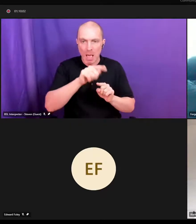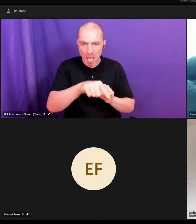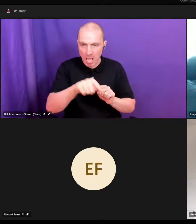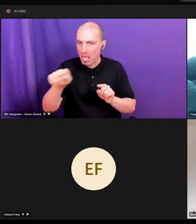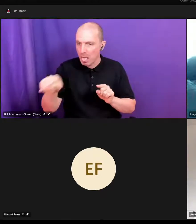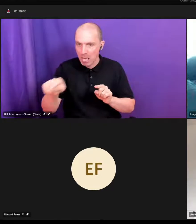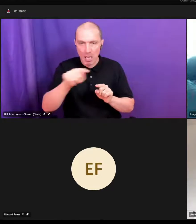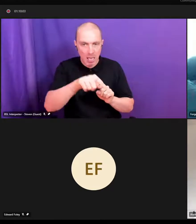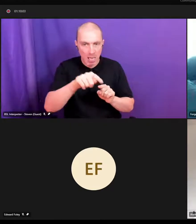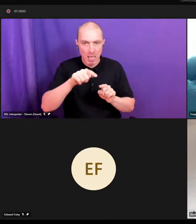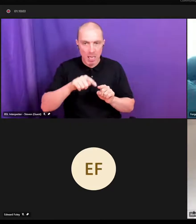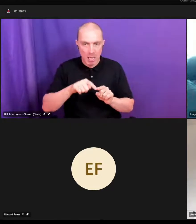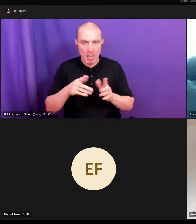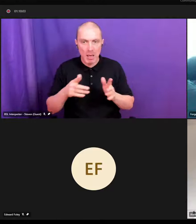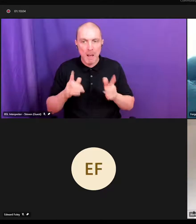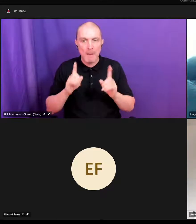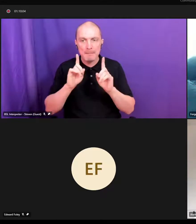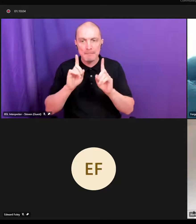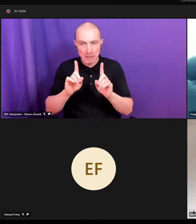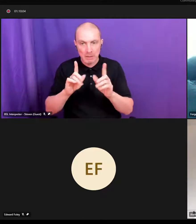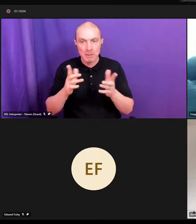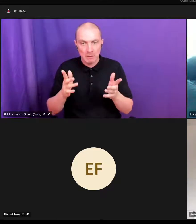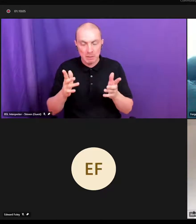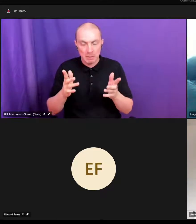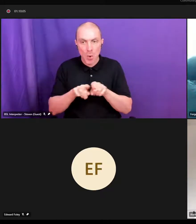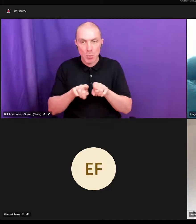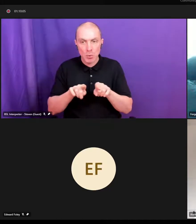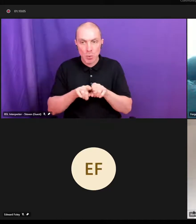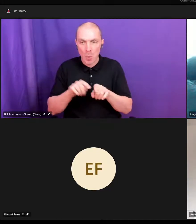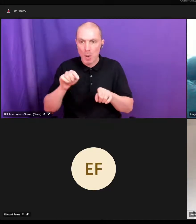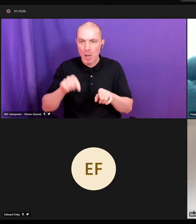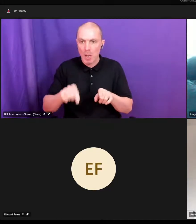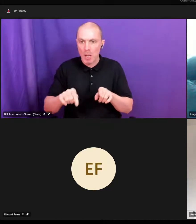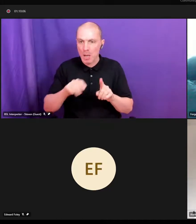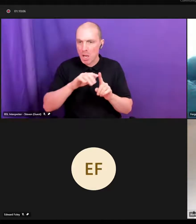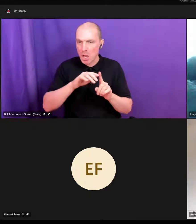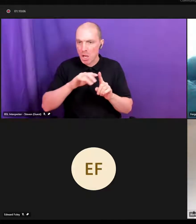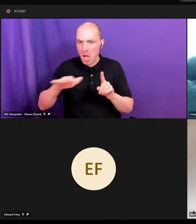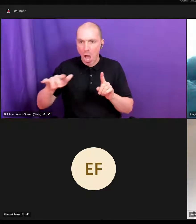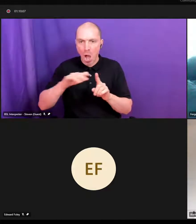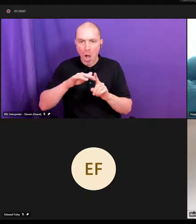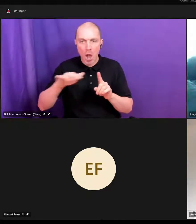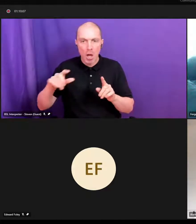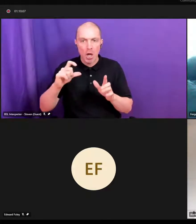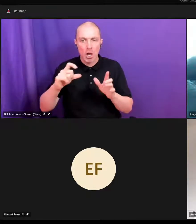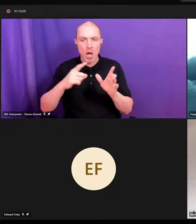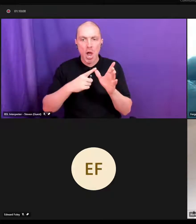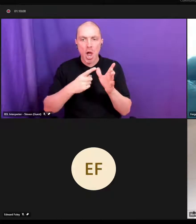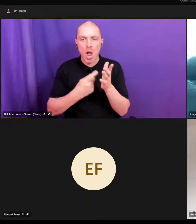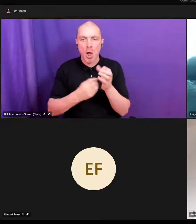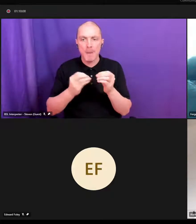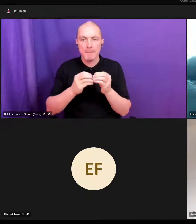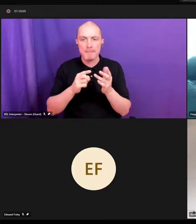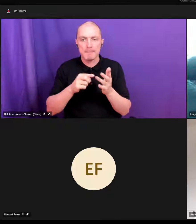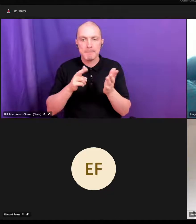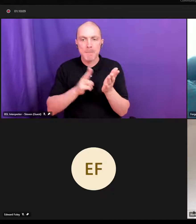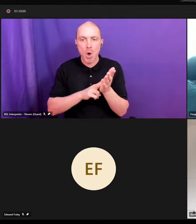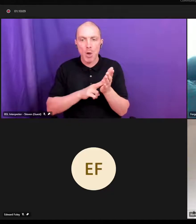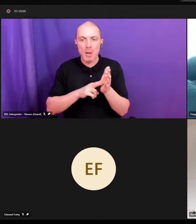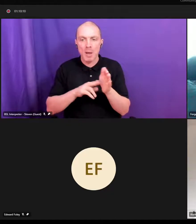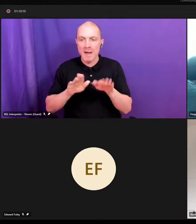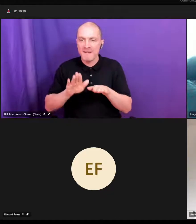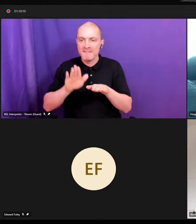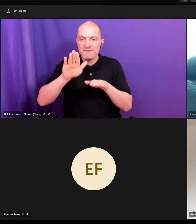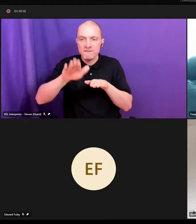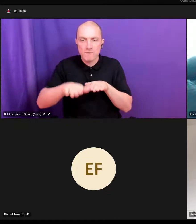at that point was the carbon footprint of the council, and that's also a very important variable. So I'm just throwing that in